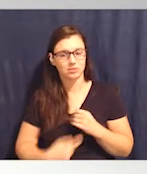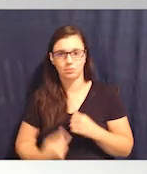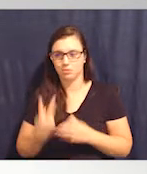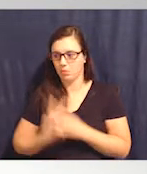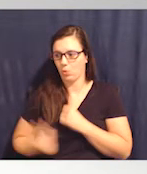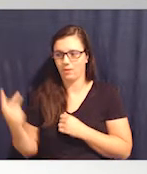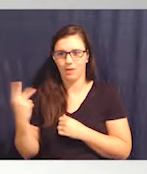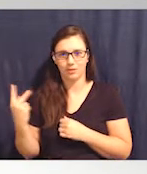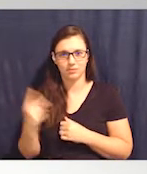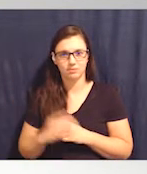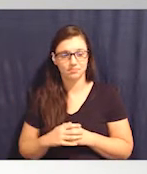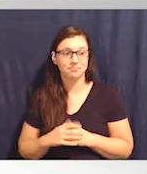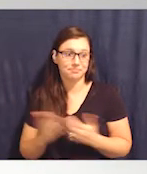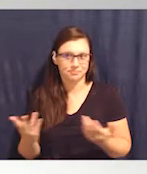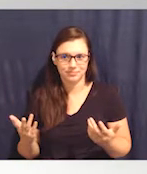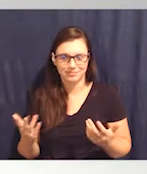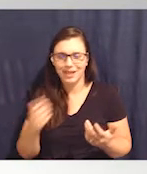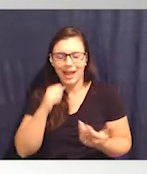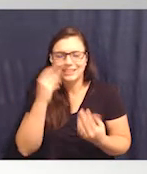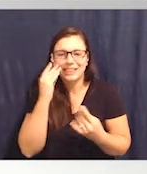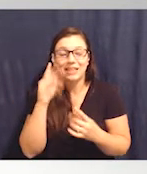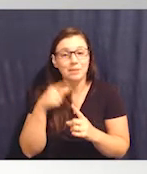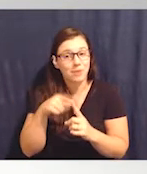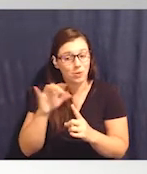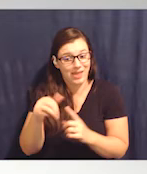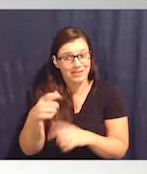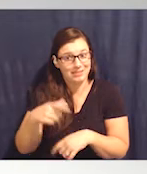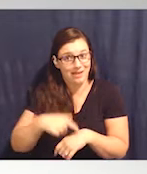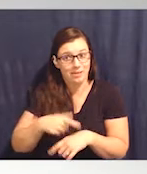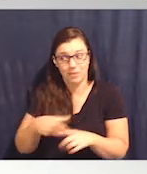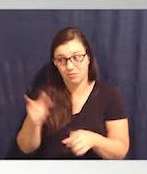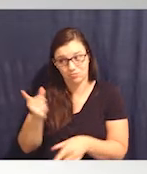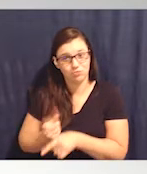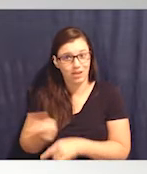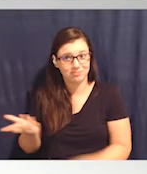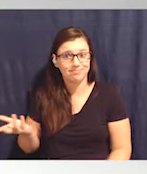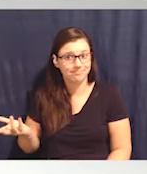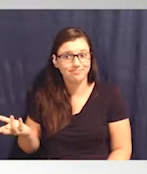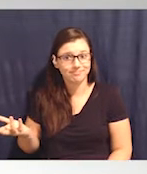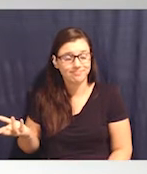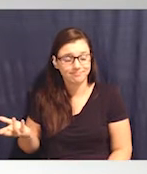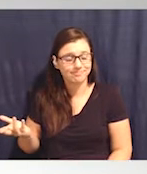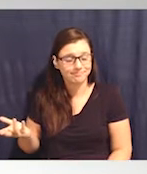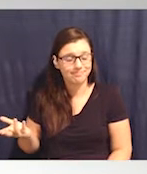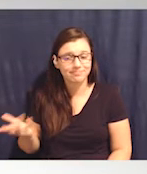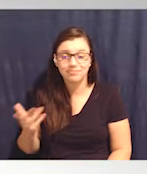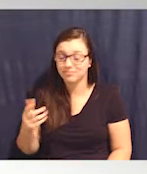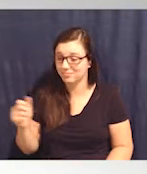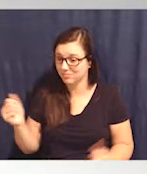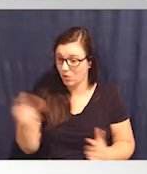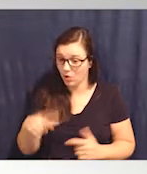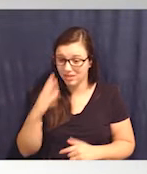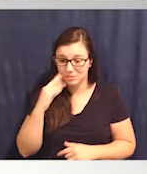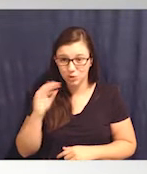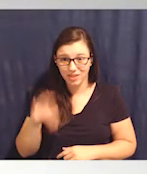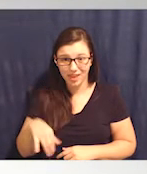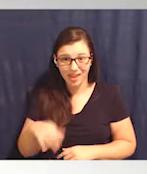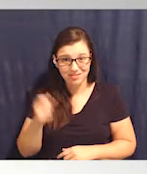think about it at the time, but you got a point. You're right. Y'all been there yourselves? You understand where I'm coming from? Okay, good.